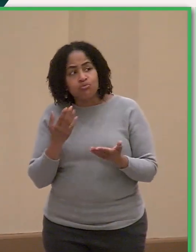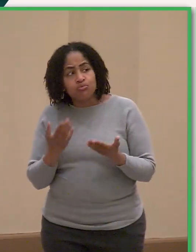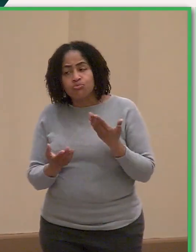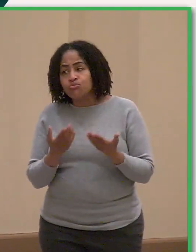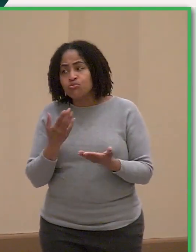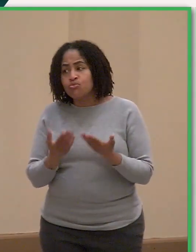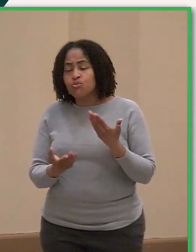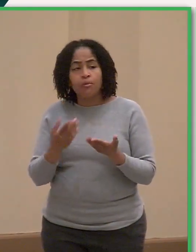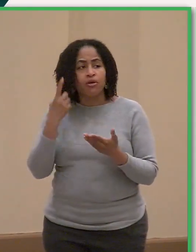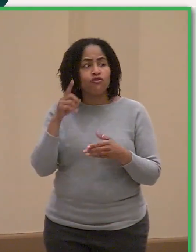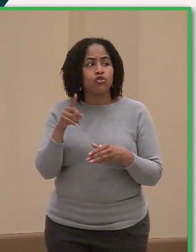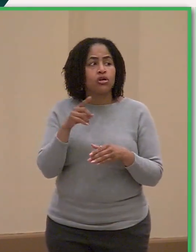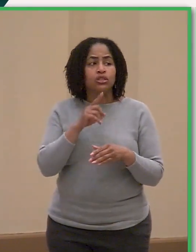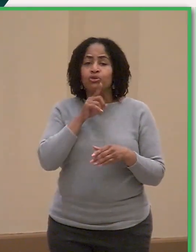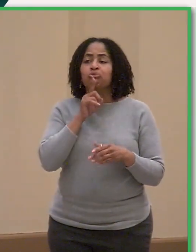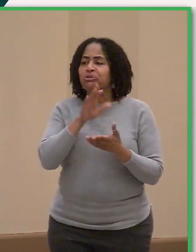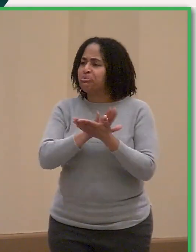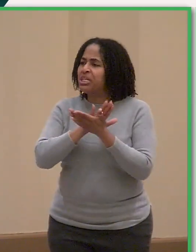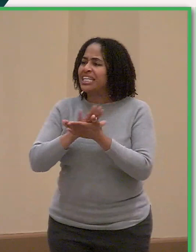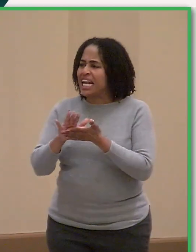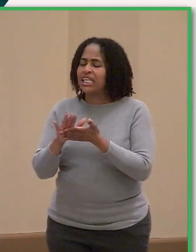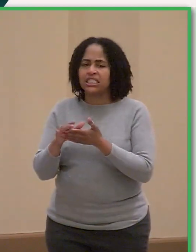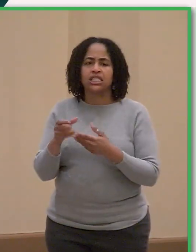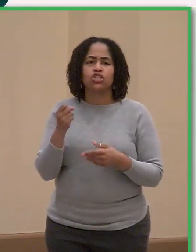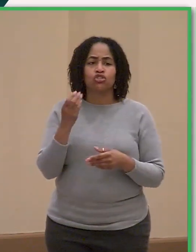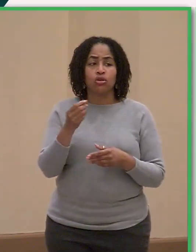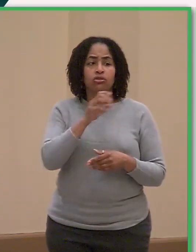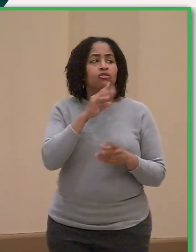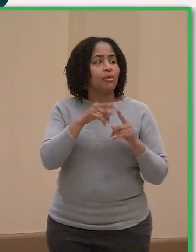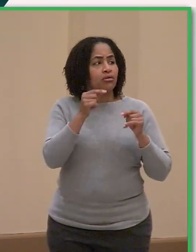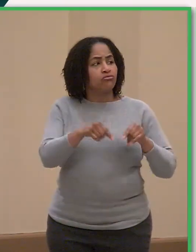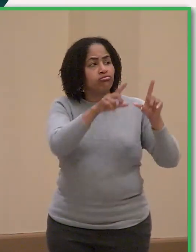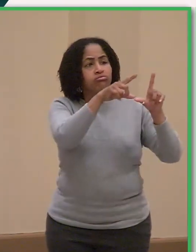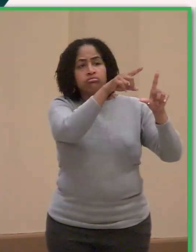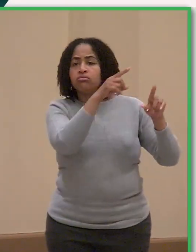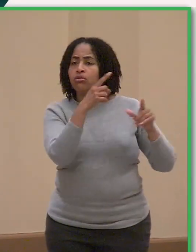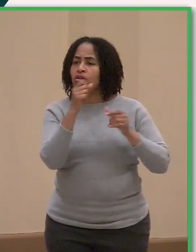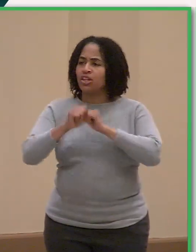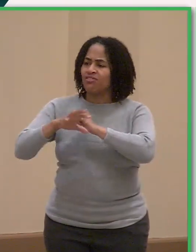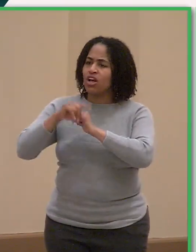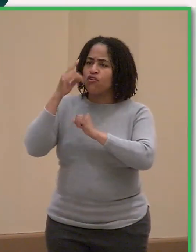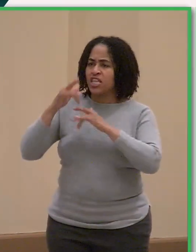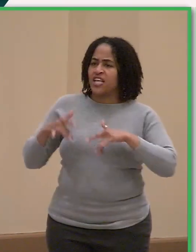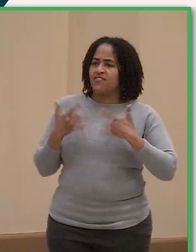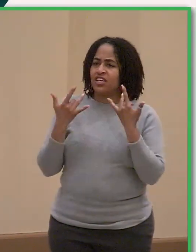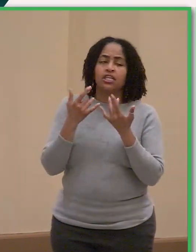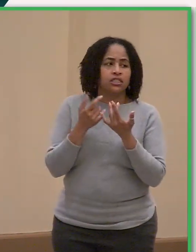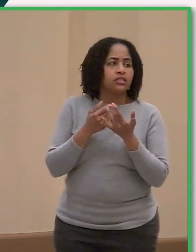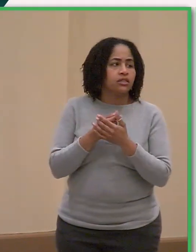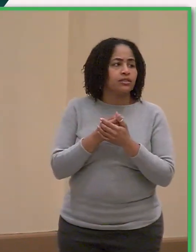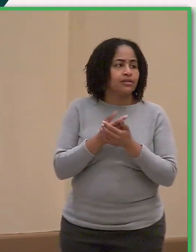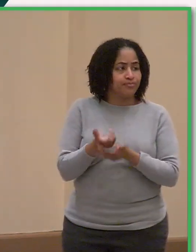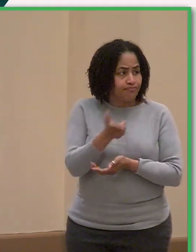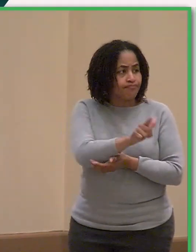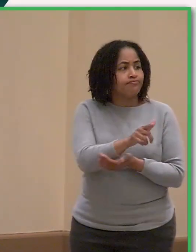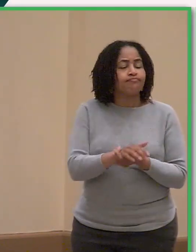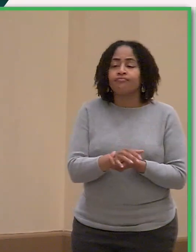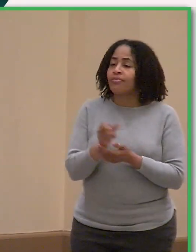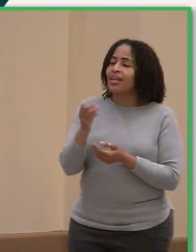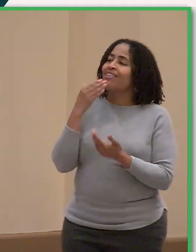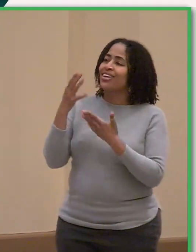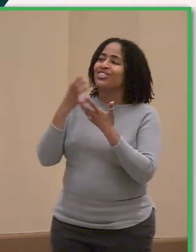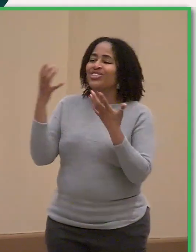greater. It's pretty nice. So talk about it. If we can put up on the screen the flyer for the event, John George, Detroit Black Bus. Thank you so